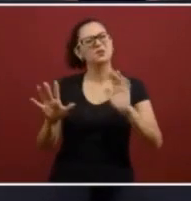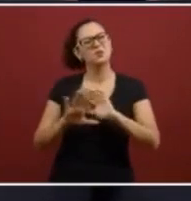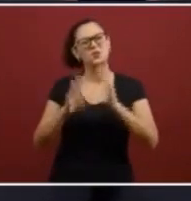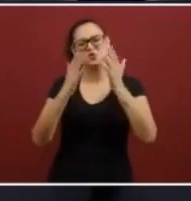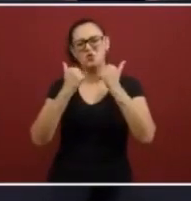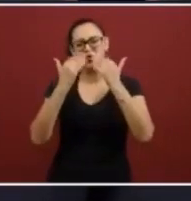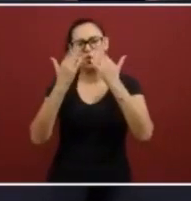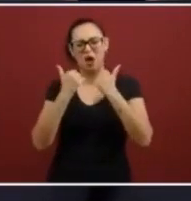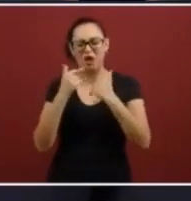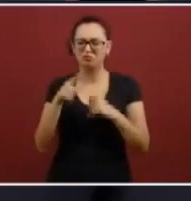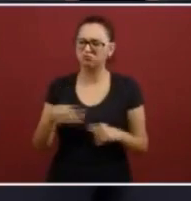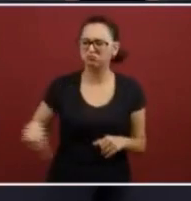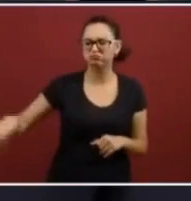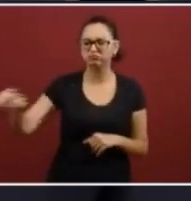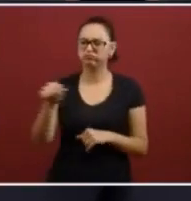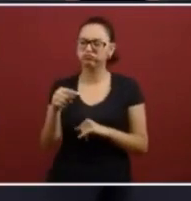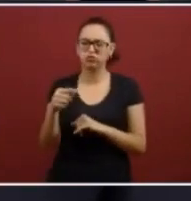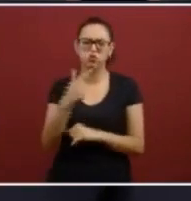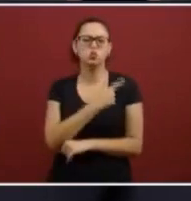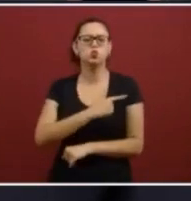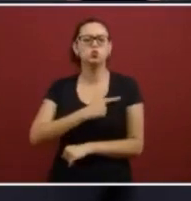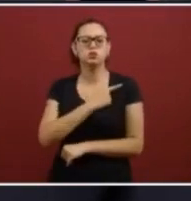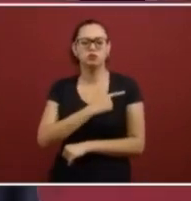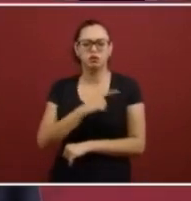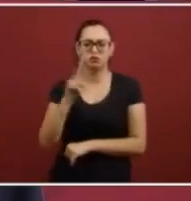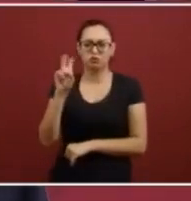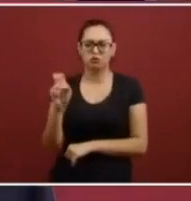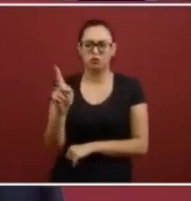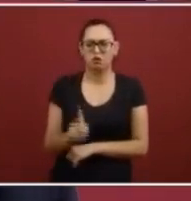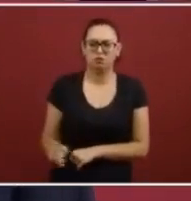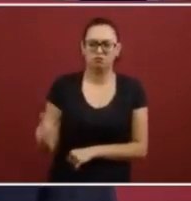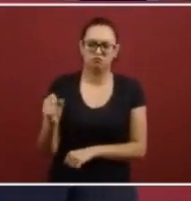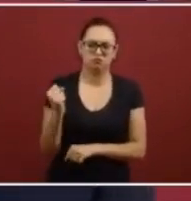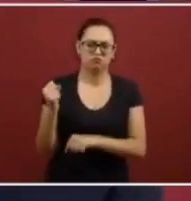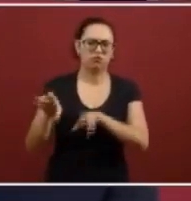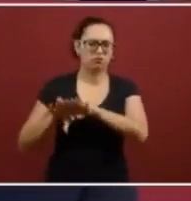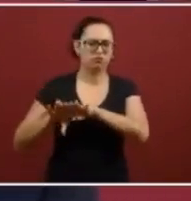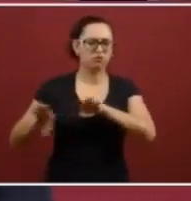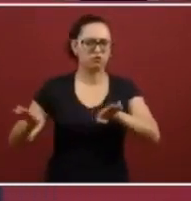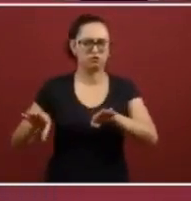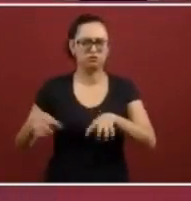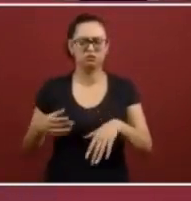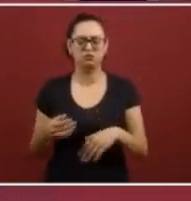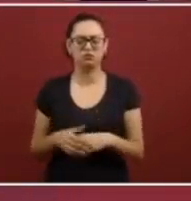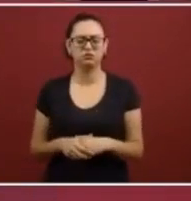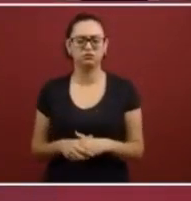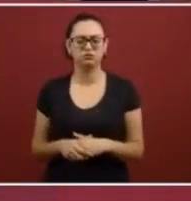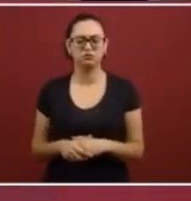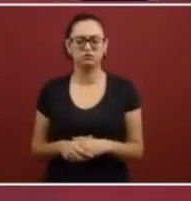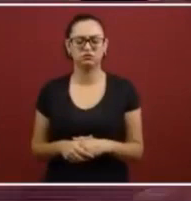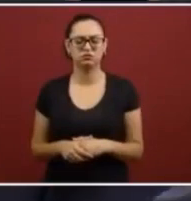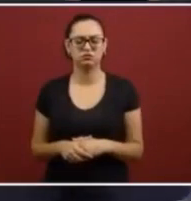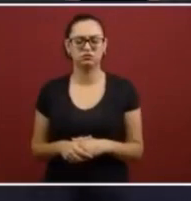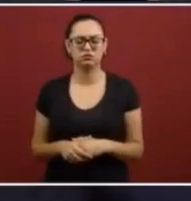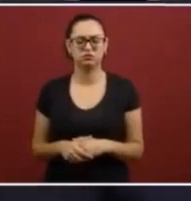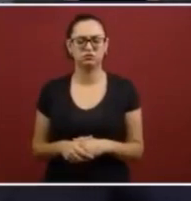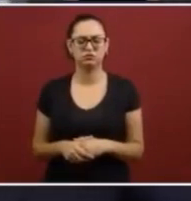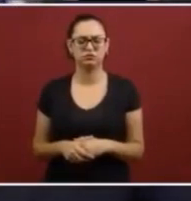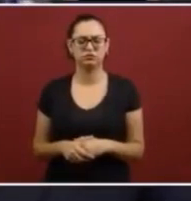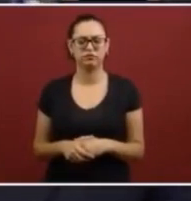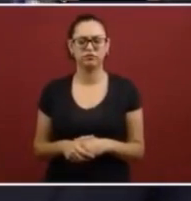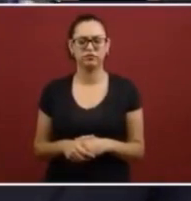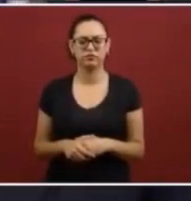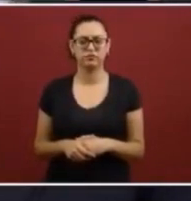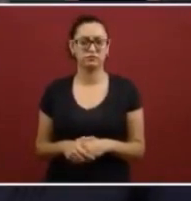Ascente. democrática It's a democratic y organization, no and they will va a not pedir be asking